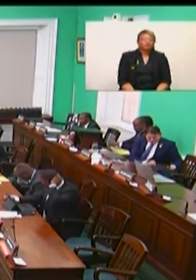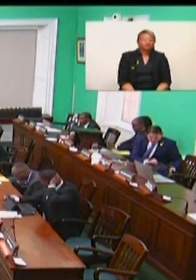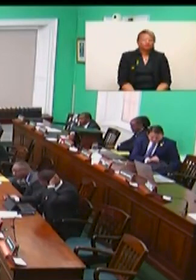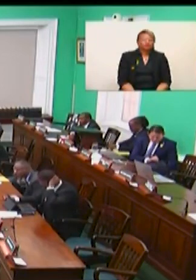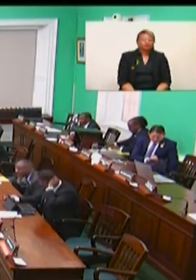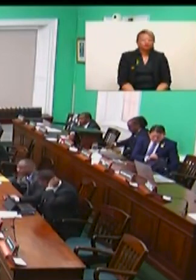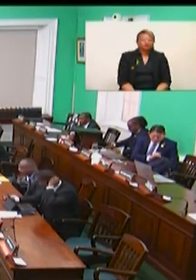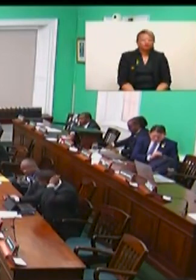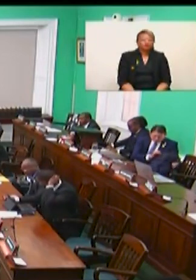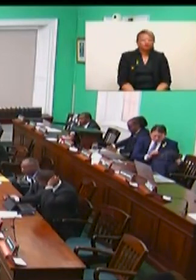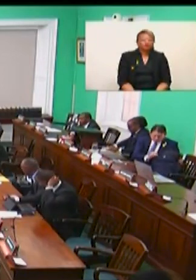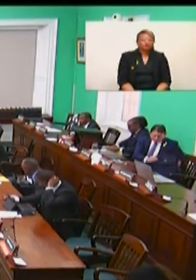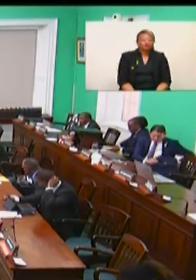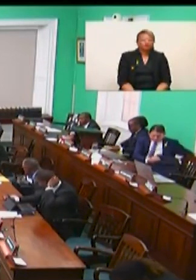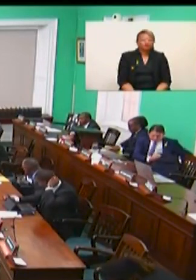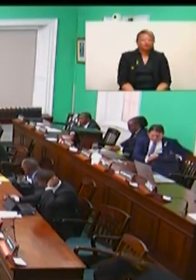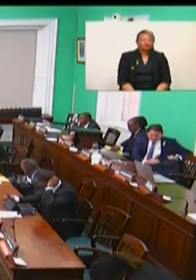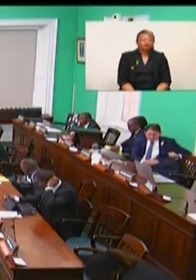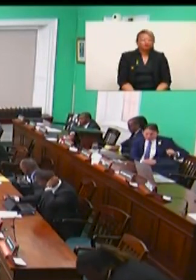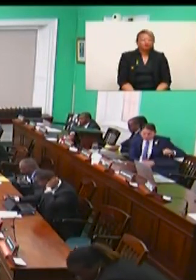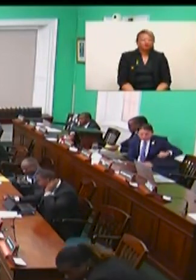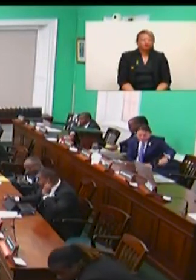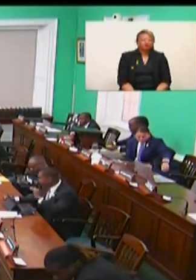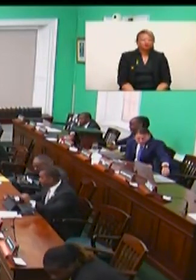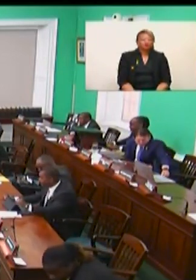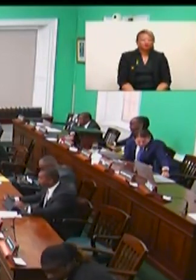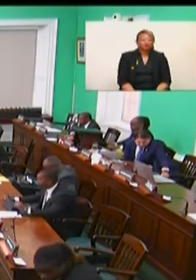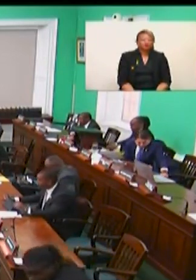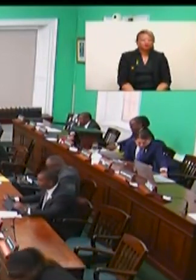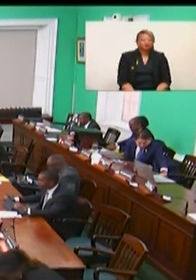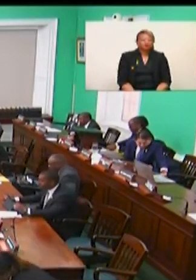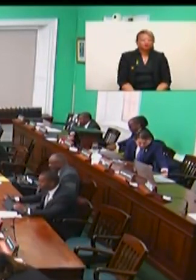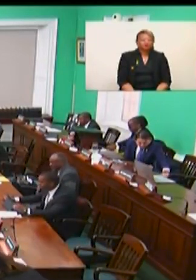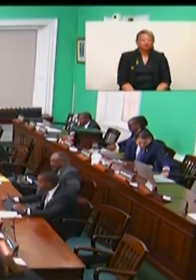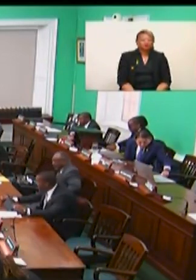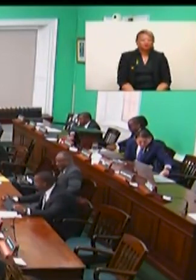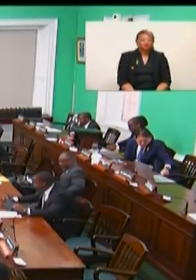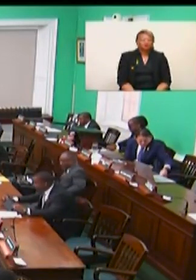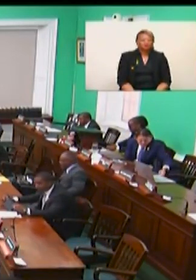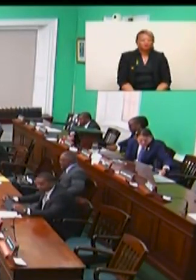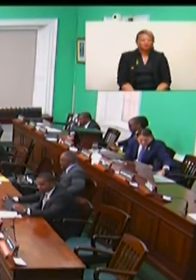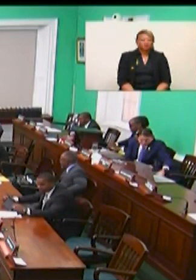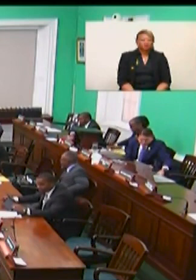What do you want to lead off? What do you want to lead off? Give him a message from me.